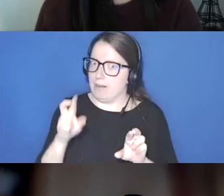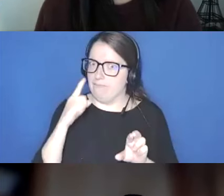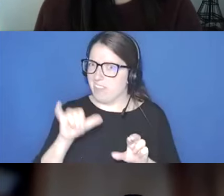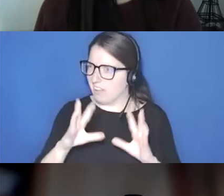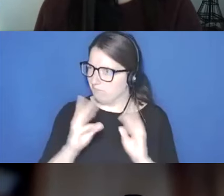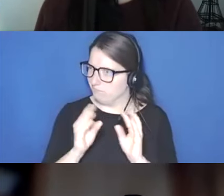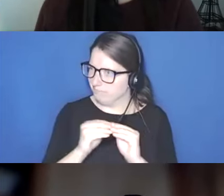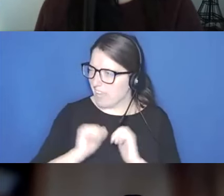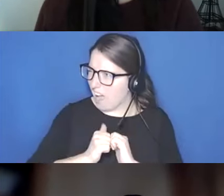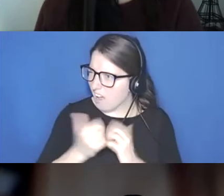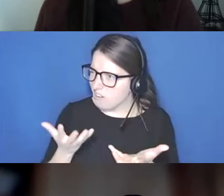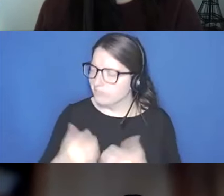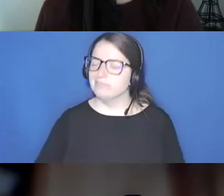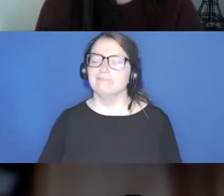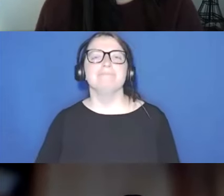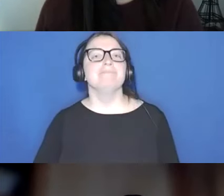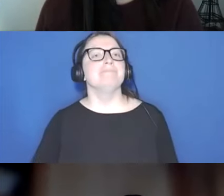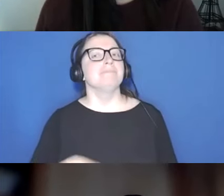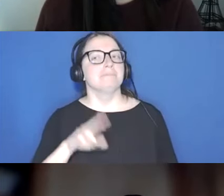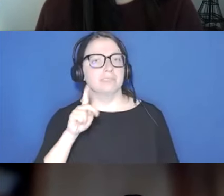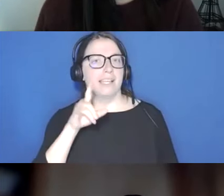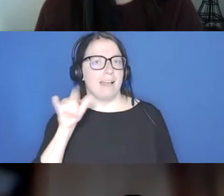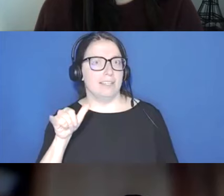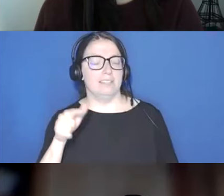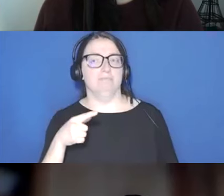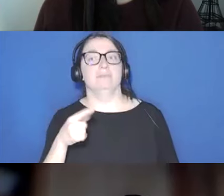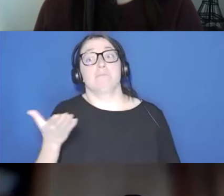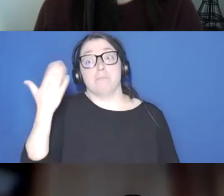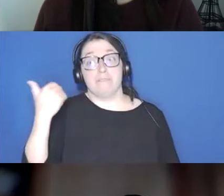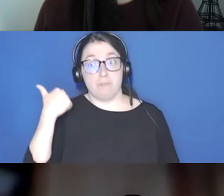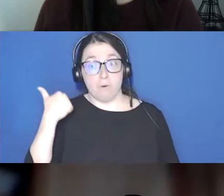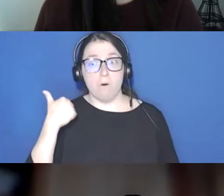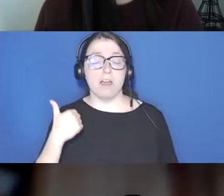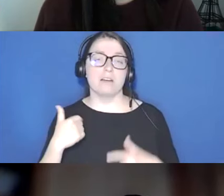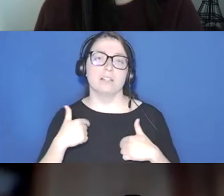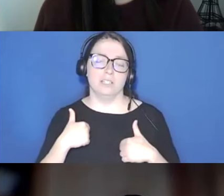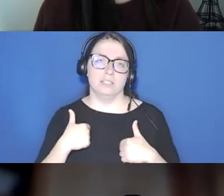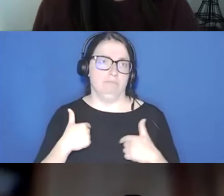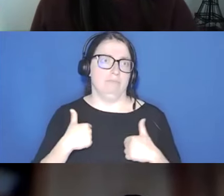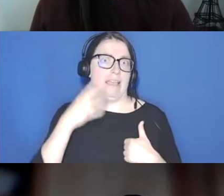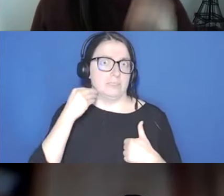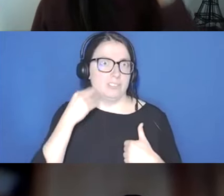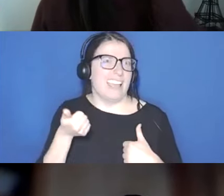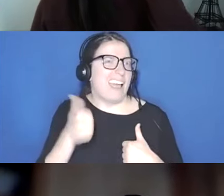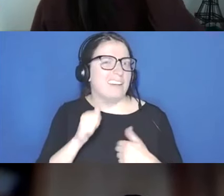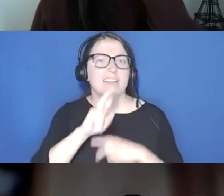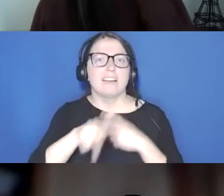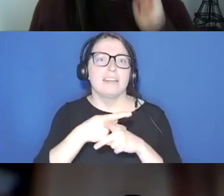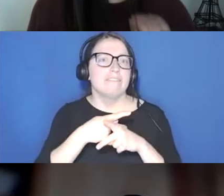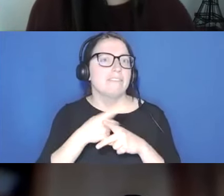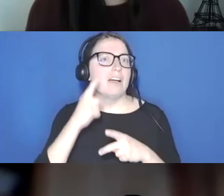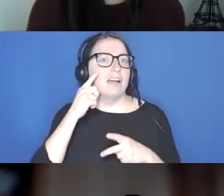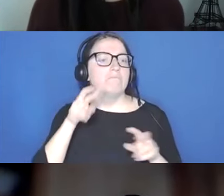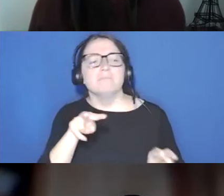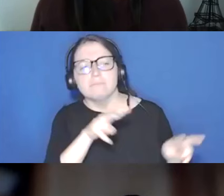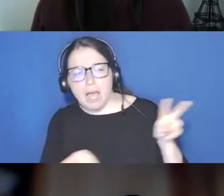The one thing that I've done before in the past, and sometimes I still do, is any kind of observations that you see going on